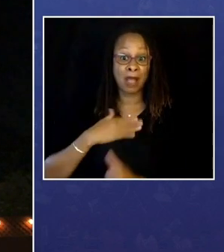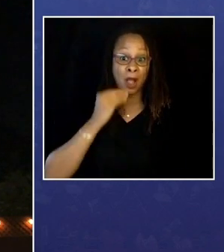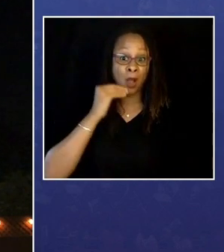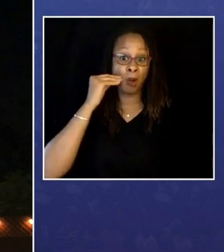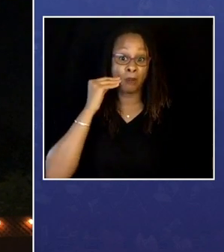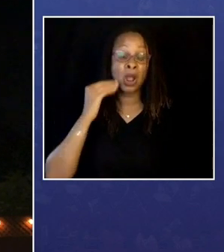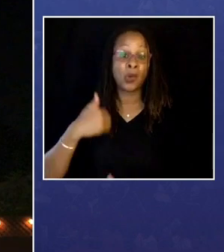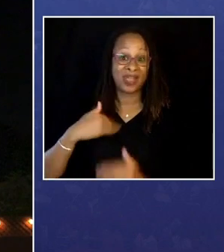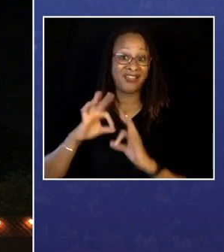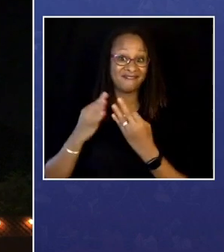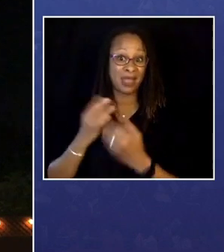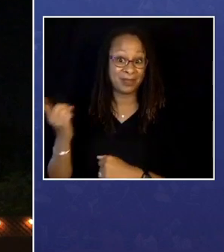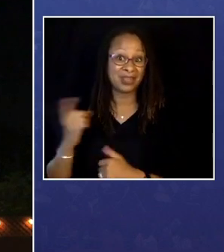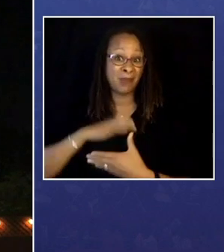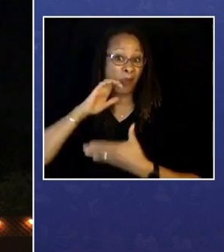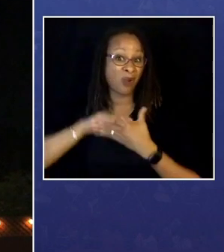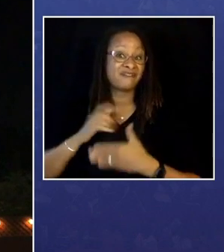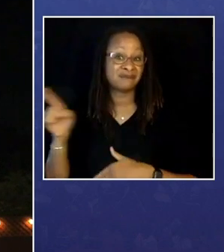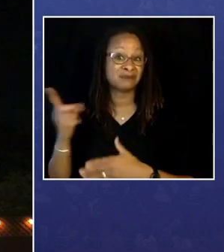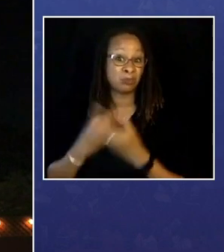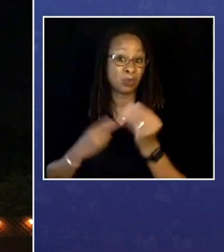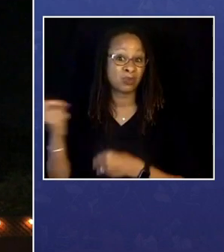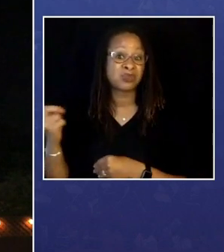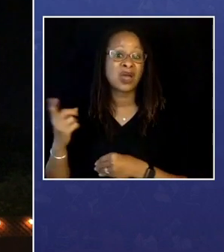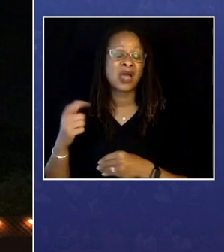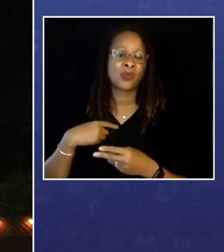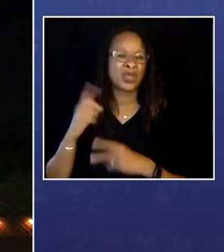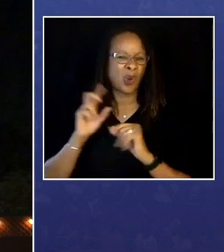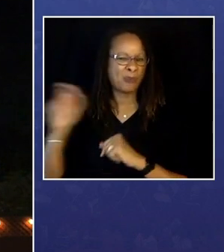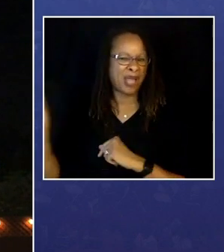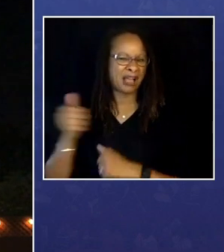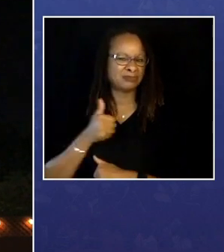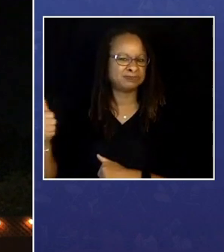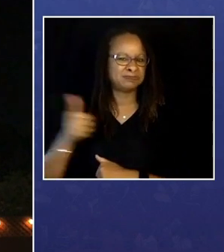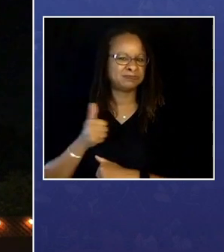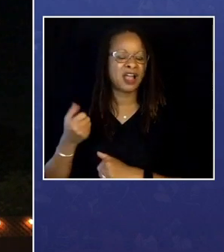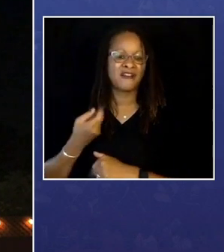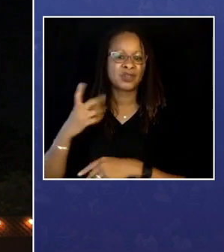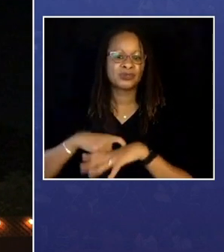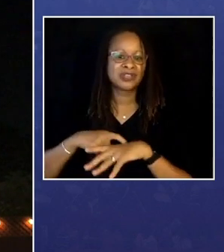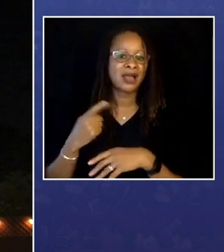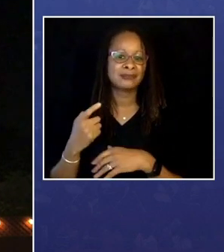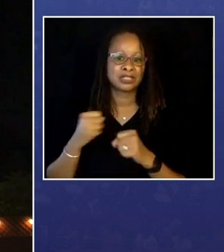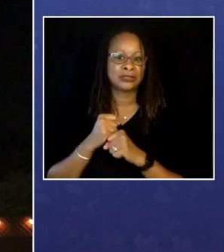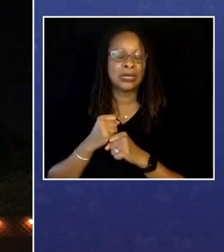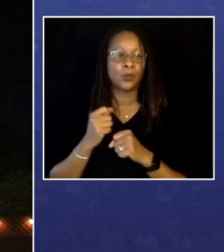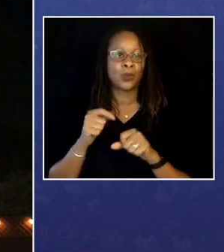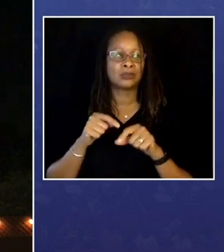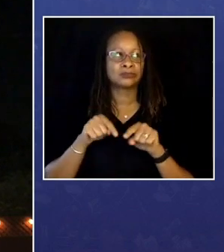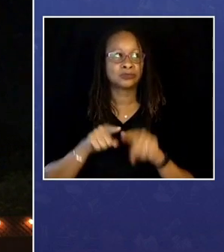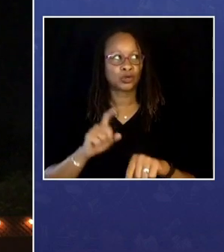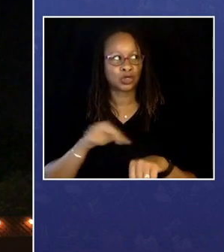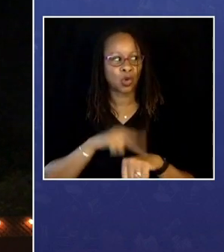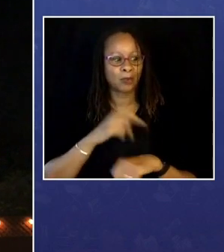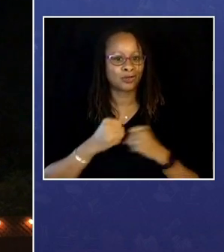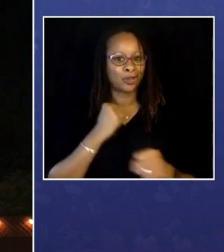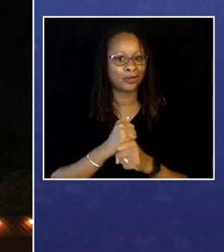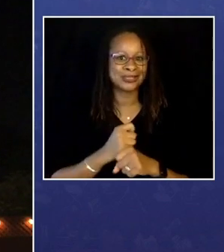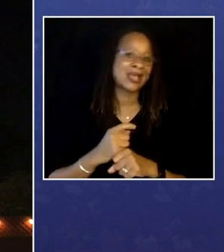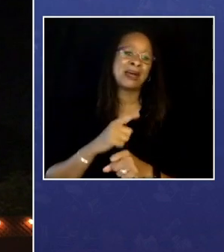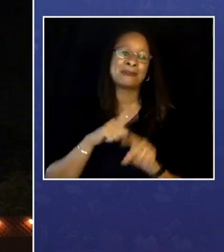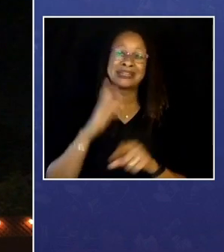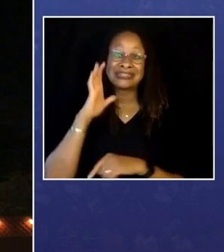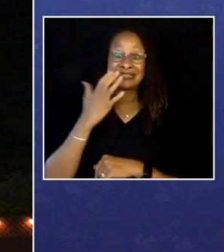my home. My wife and I still have family in Virginia. We come back to visit at least a couple times a year, well, during normal years anyway. But it seems